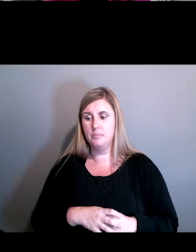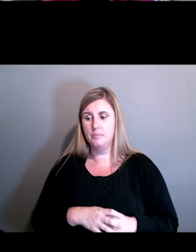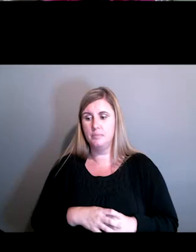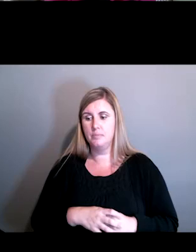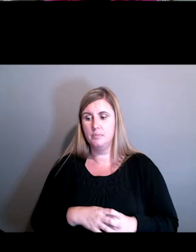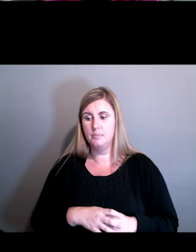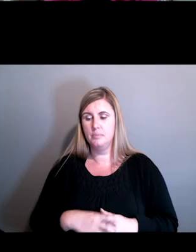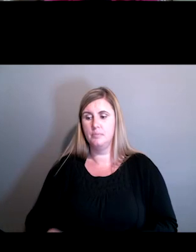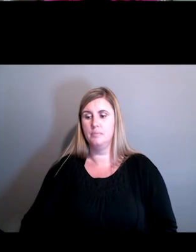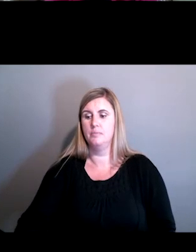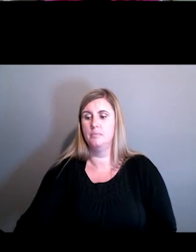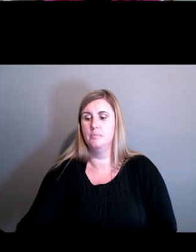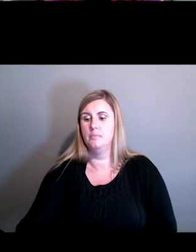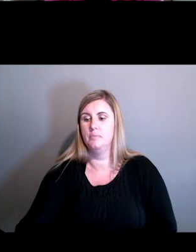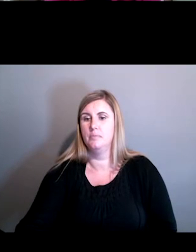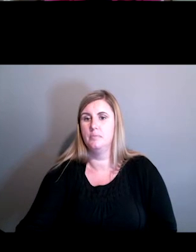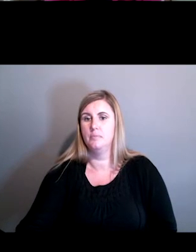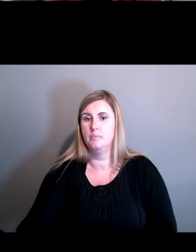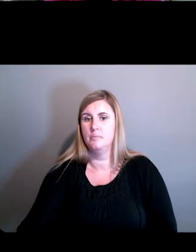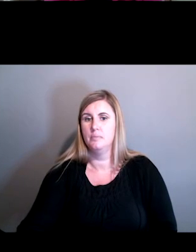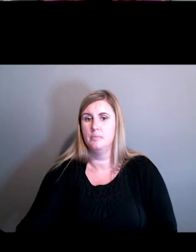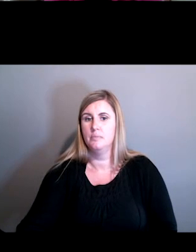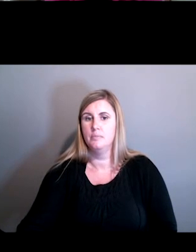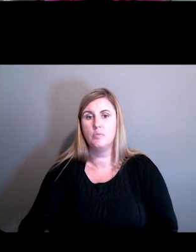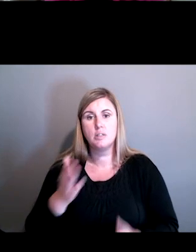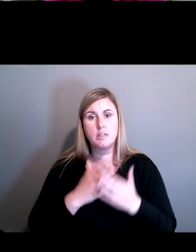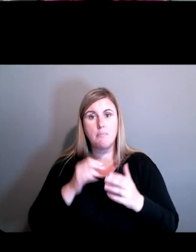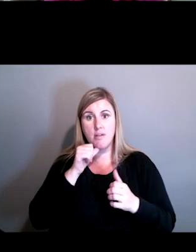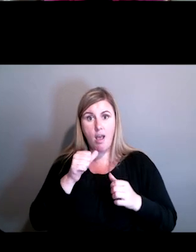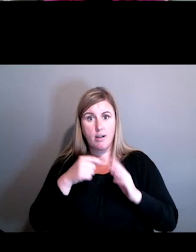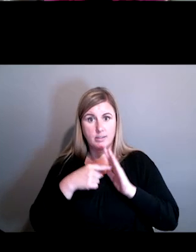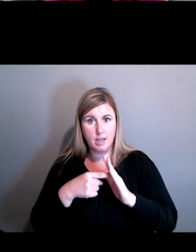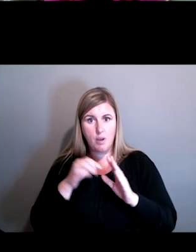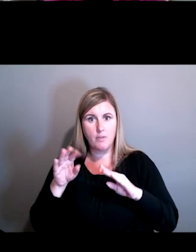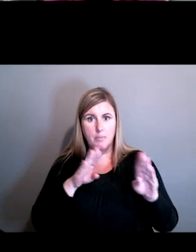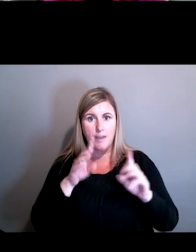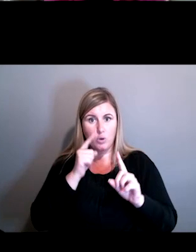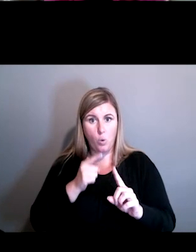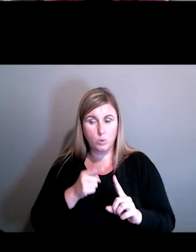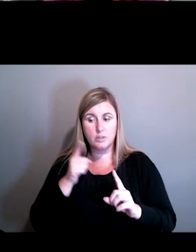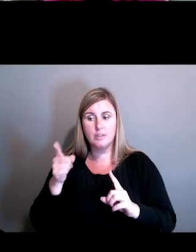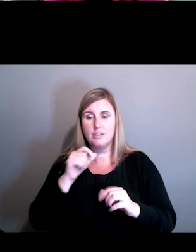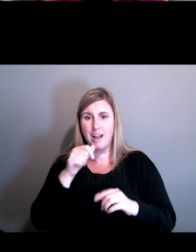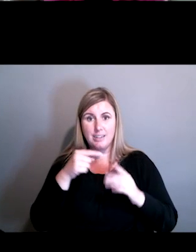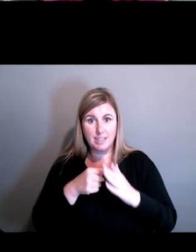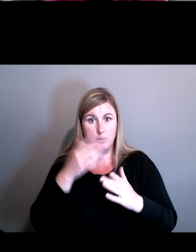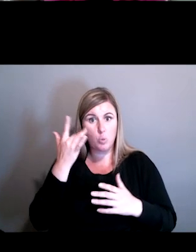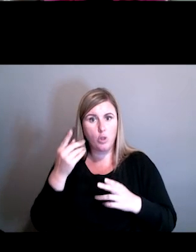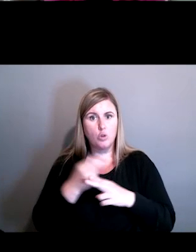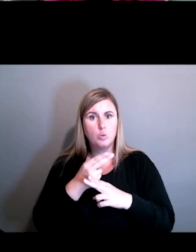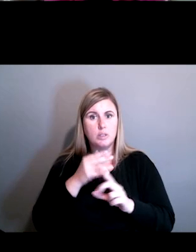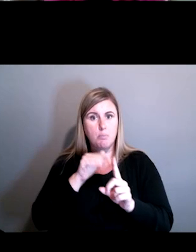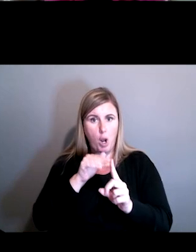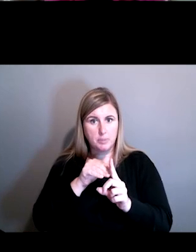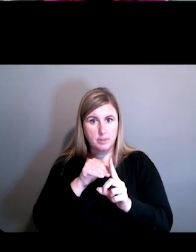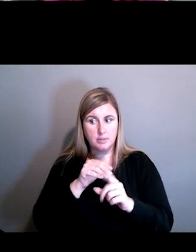So these are some non-examples of behavior goals, and these are non-examples because they are using prompts. They are accepting 80% as the criteria